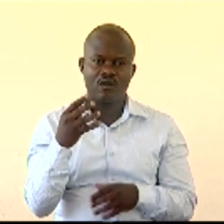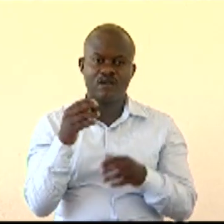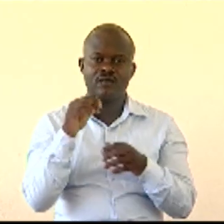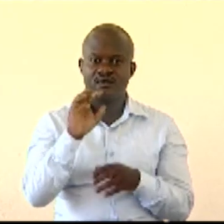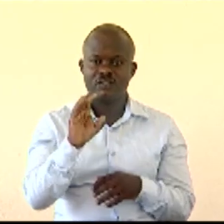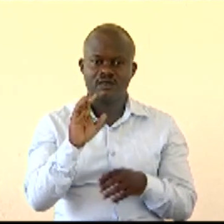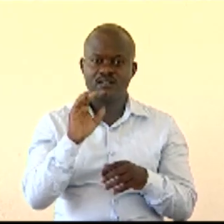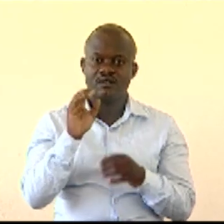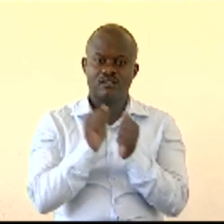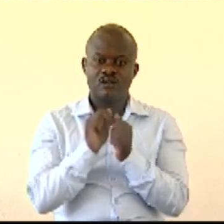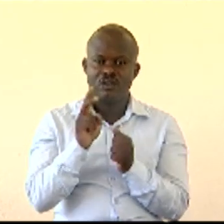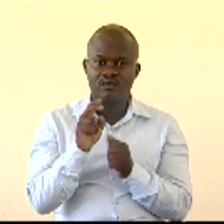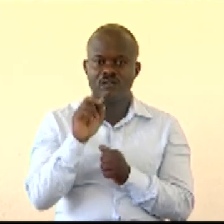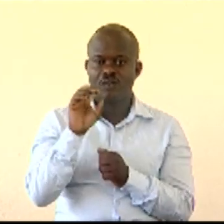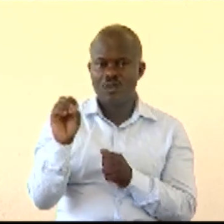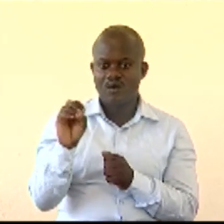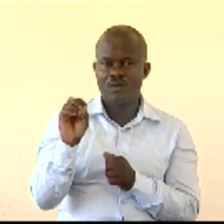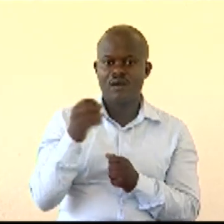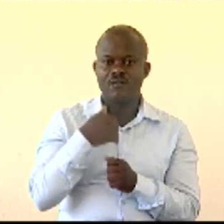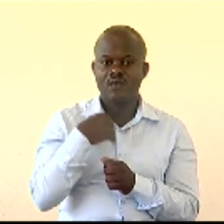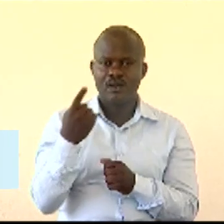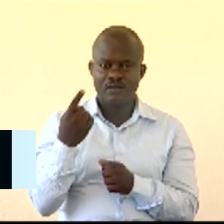12, hydrogen has 1.